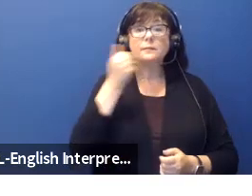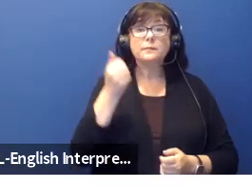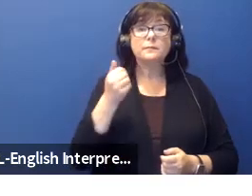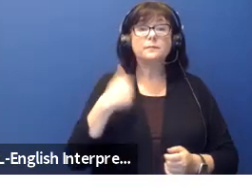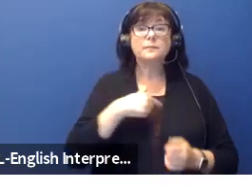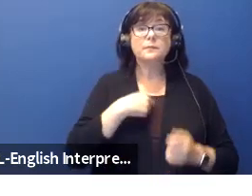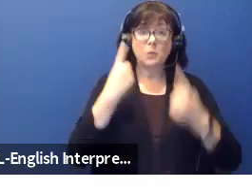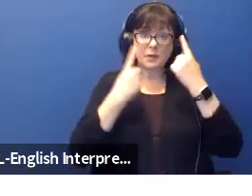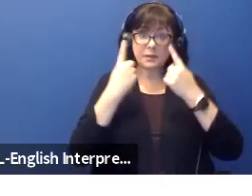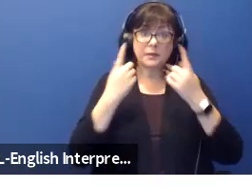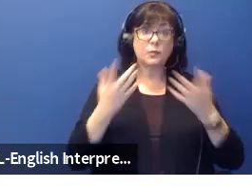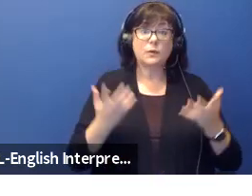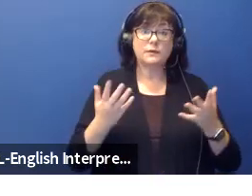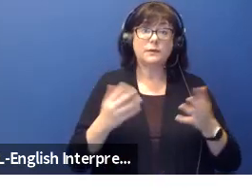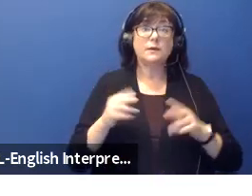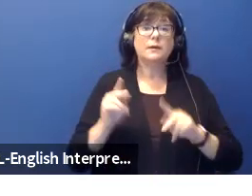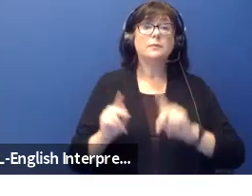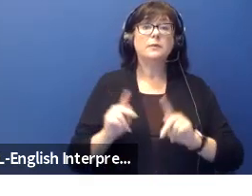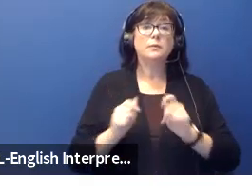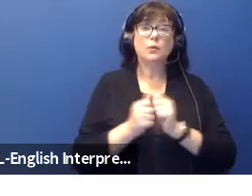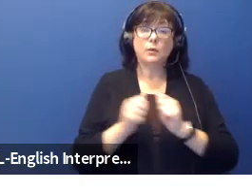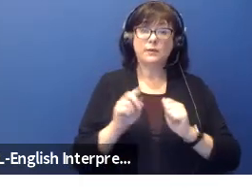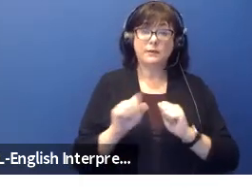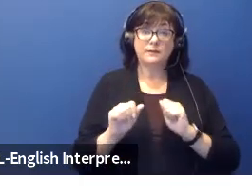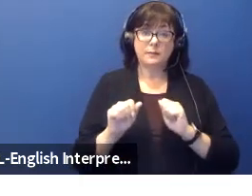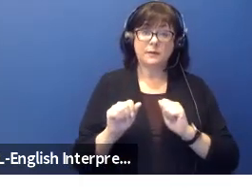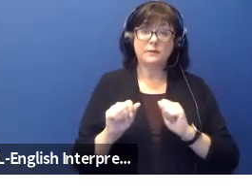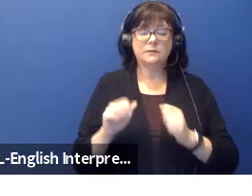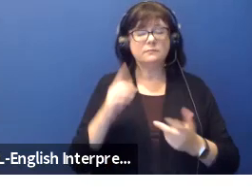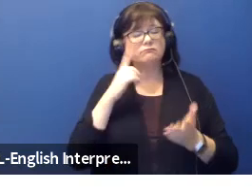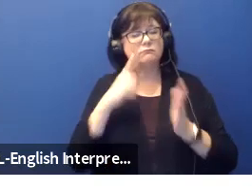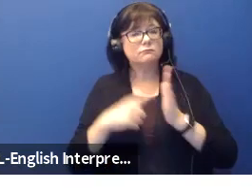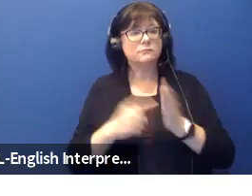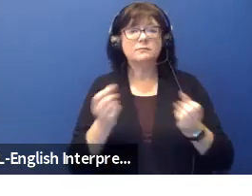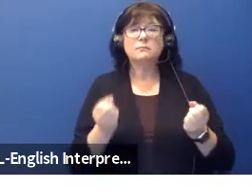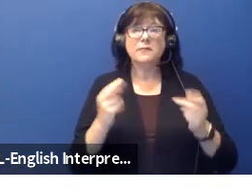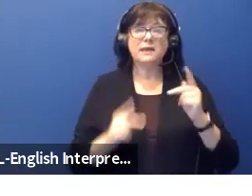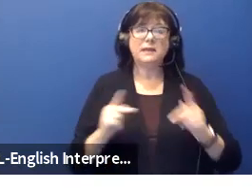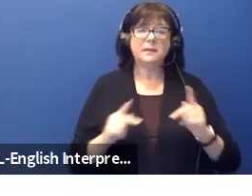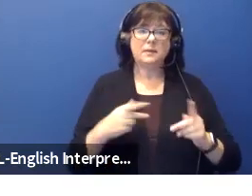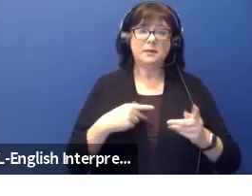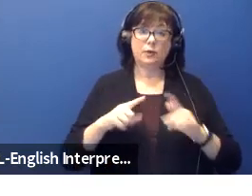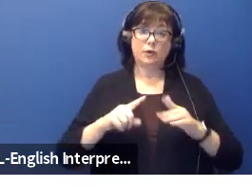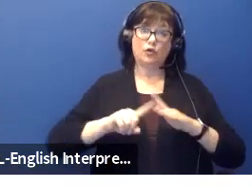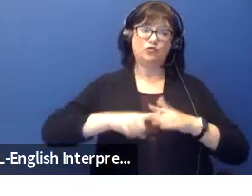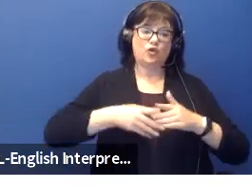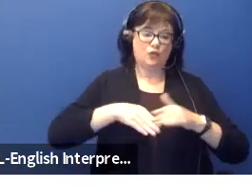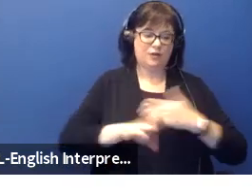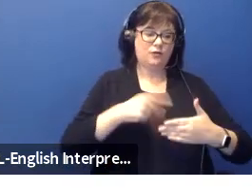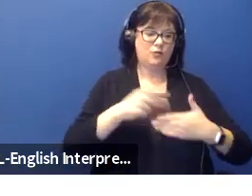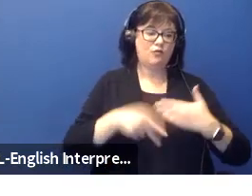with disabilities, because many people are reluctant, for example, to disclose that they may have a disability when they first enter the